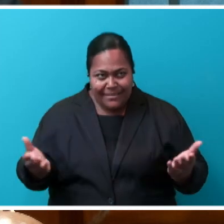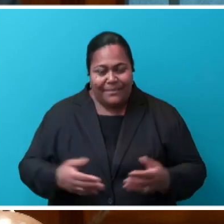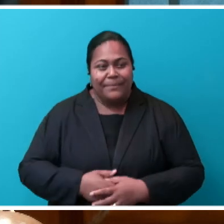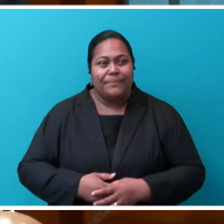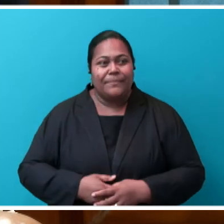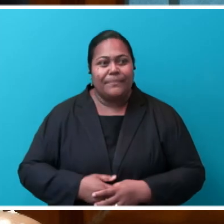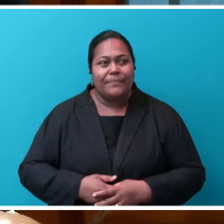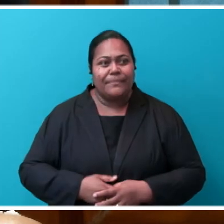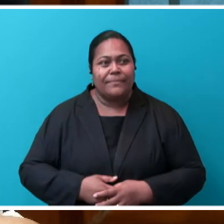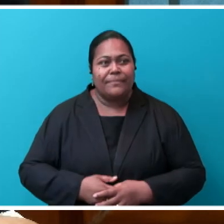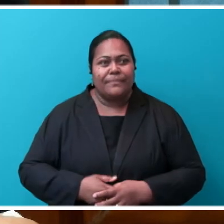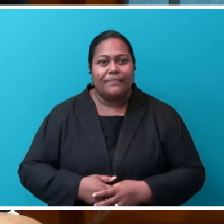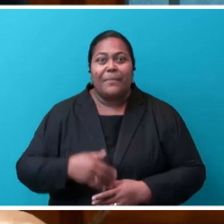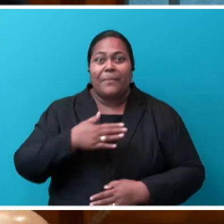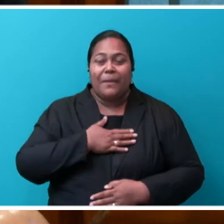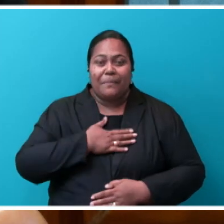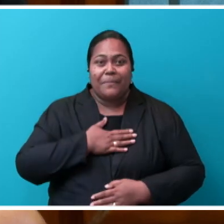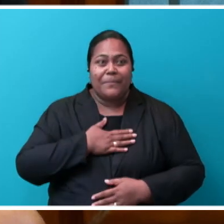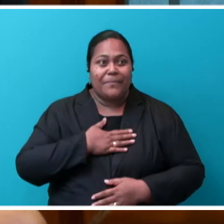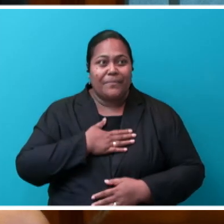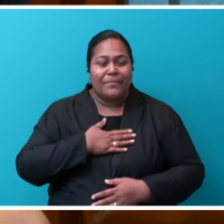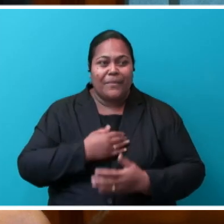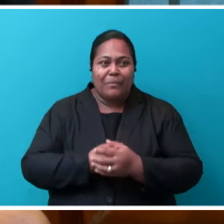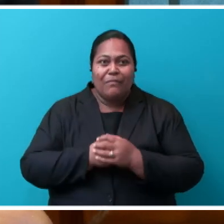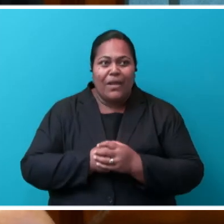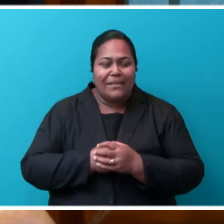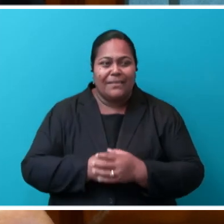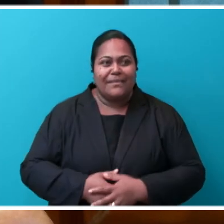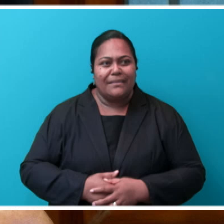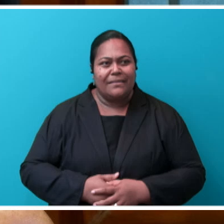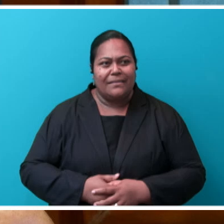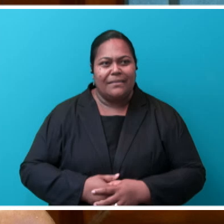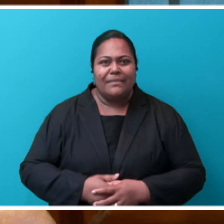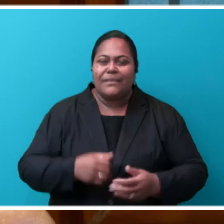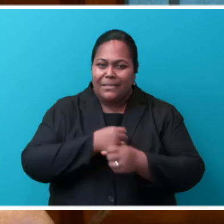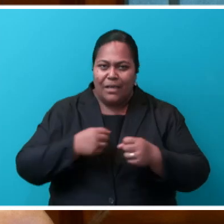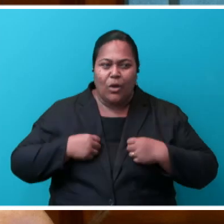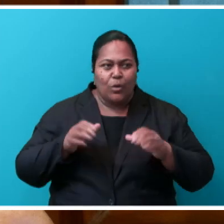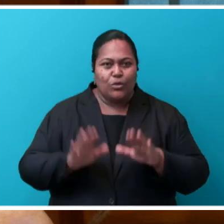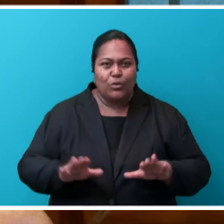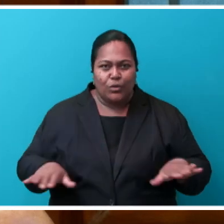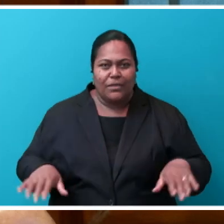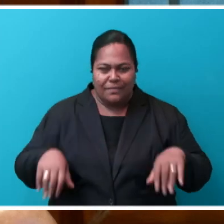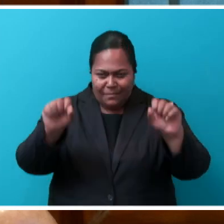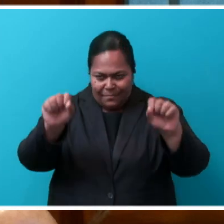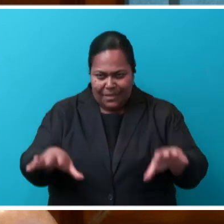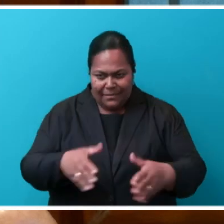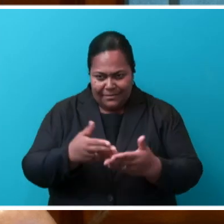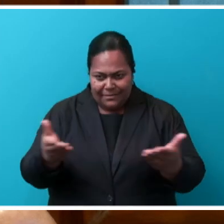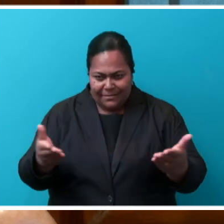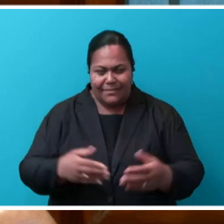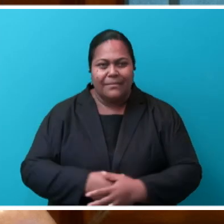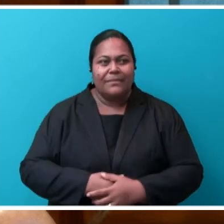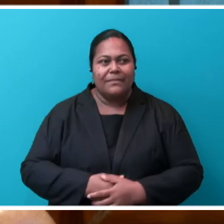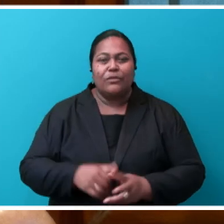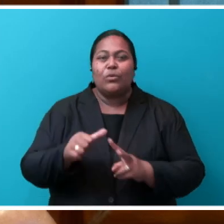Kumnina Wekangu, Turaga Matangali Kumnira Lui Kemami, Nikalonga Titiko. I also